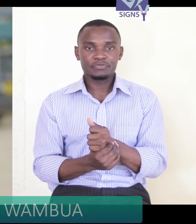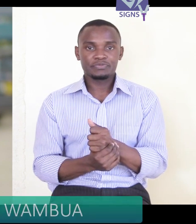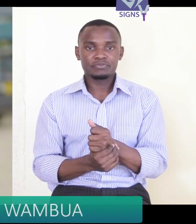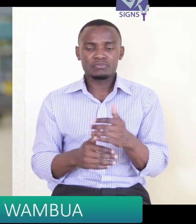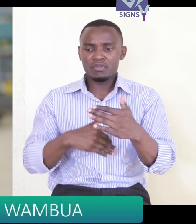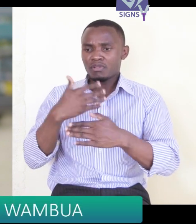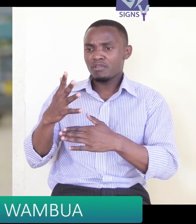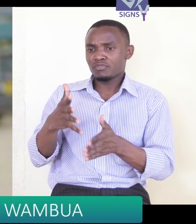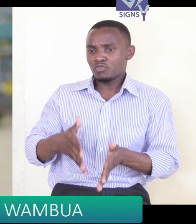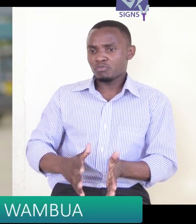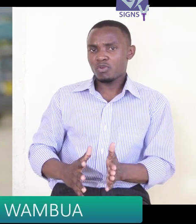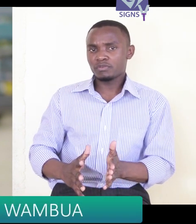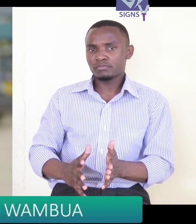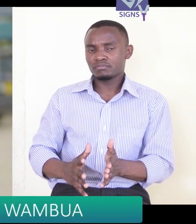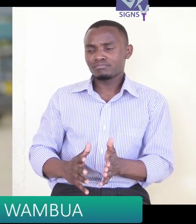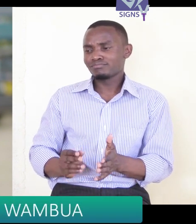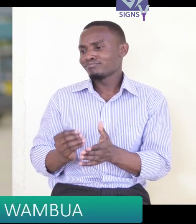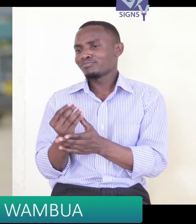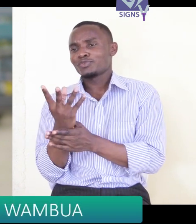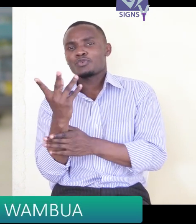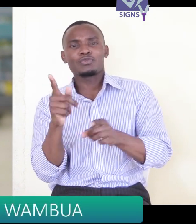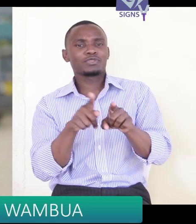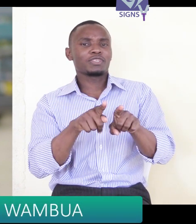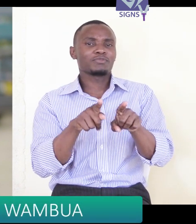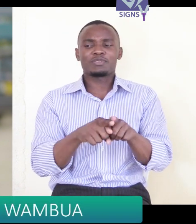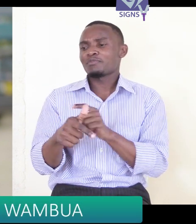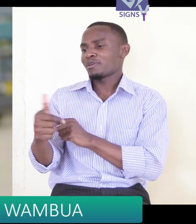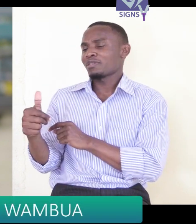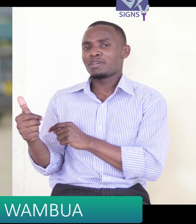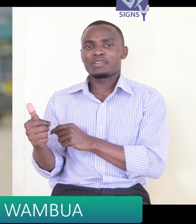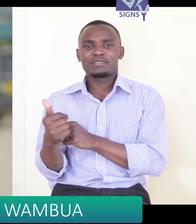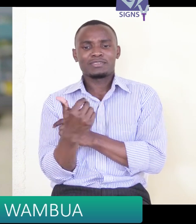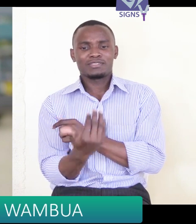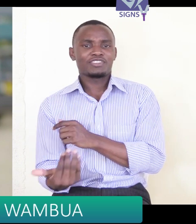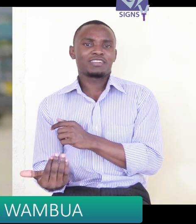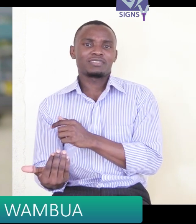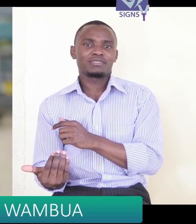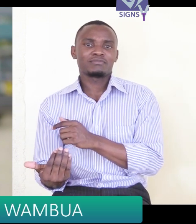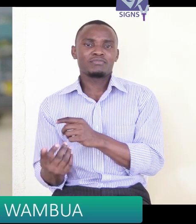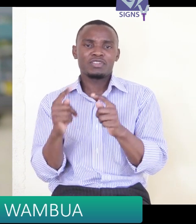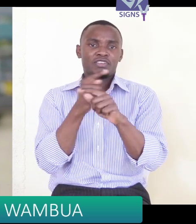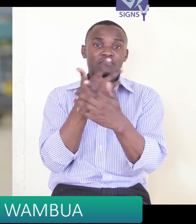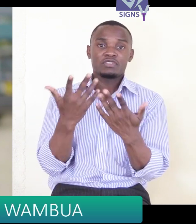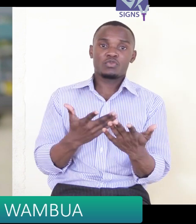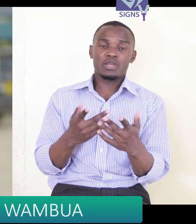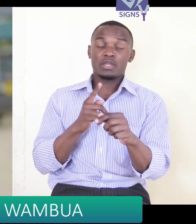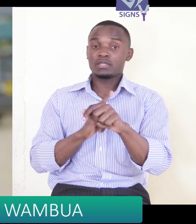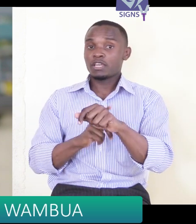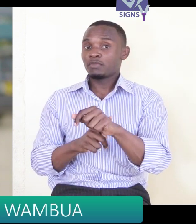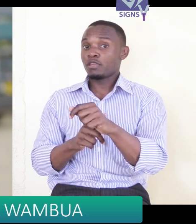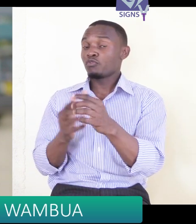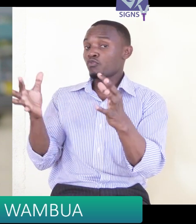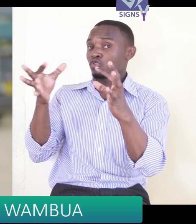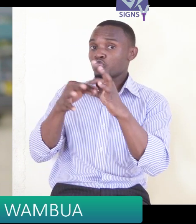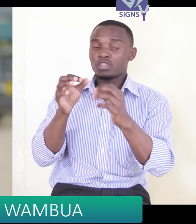so after I was born, I grew like any other child. The only difference came when I was to join